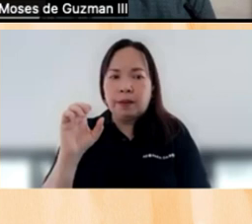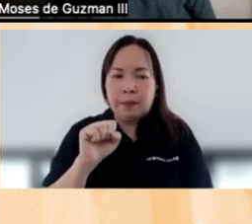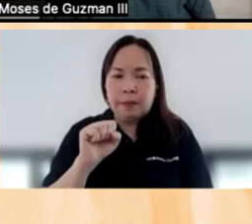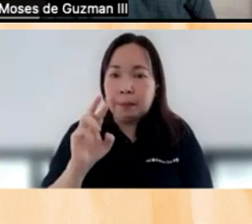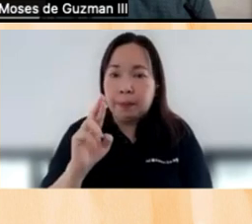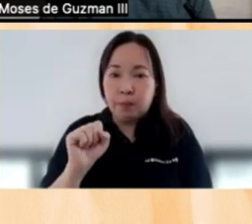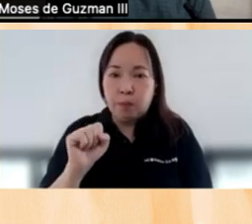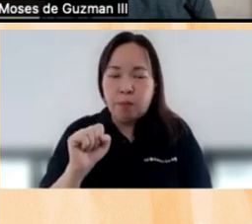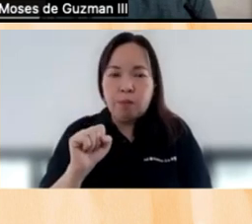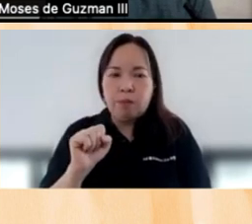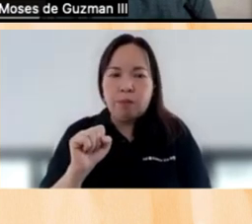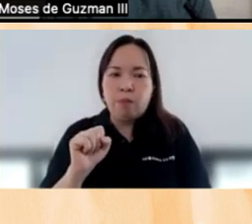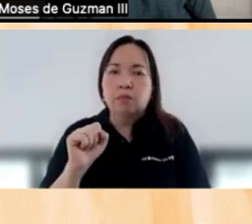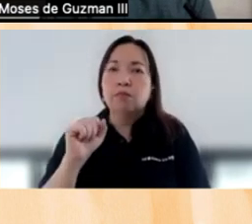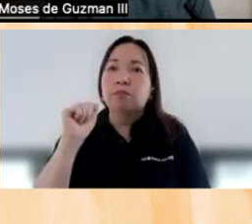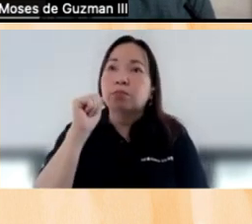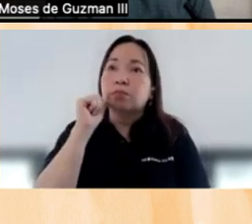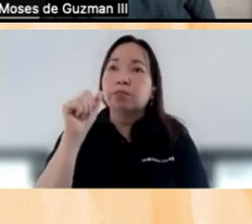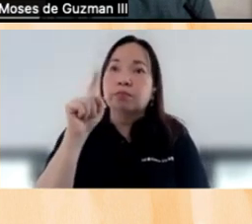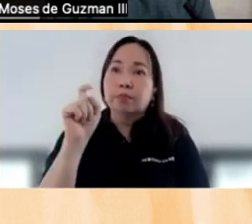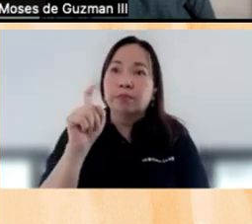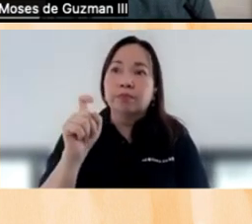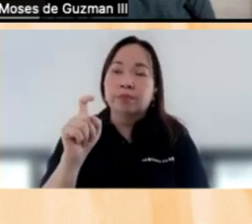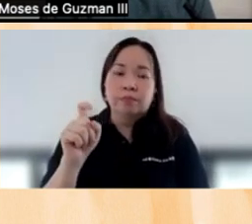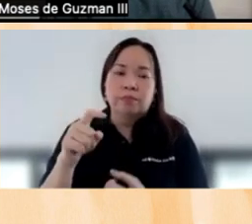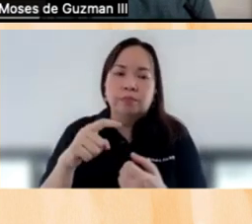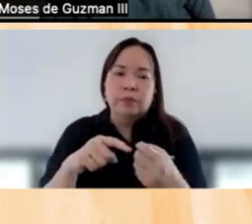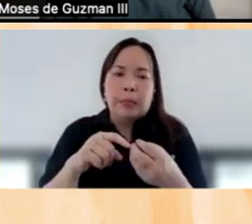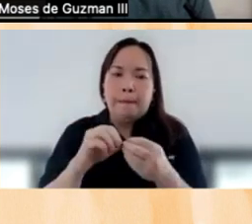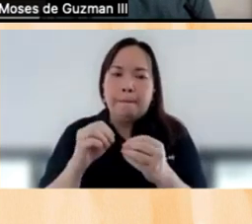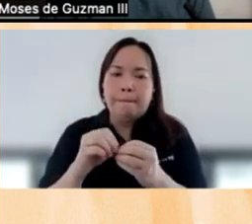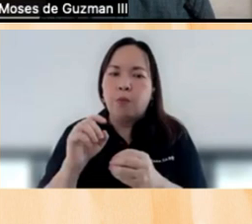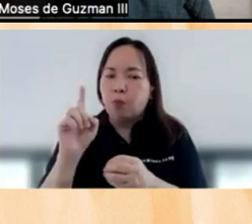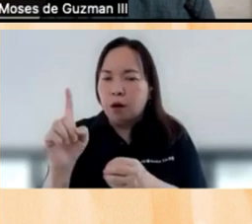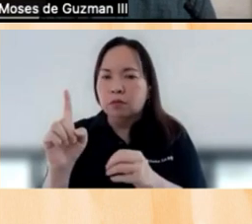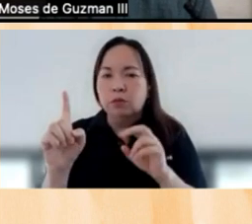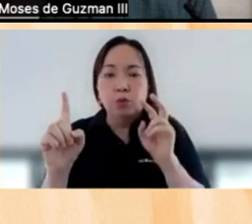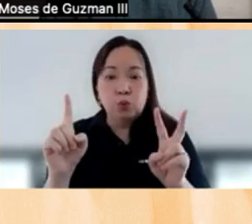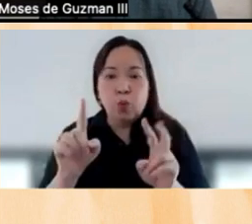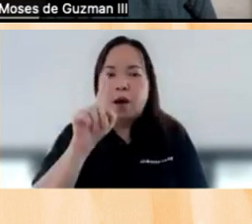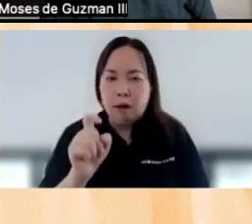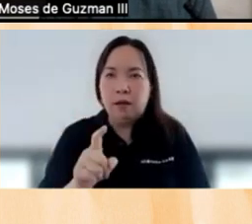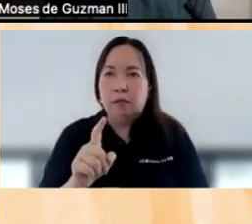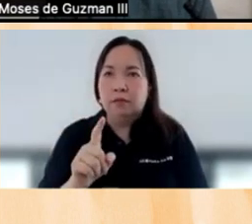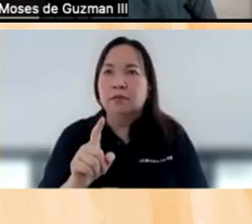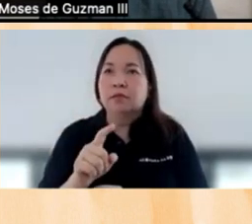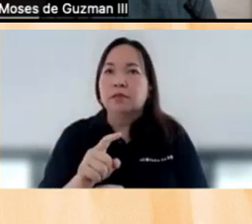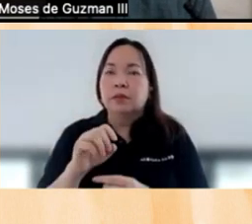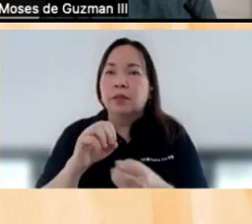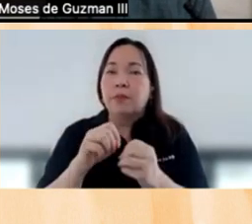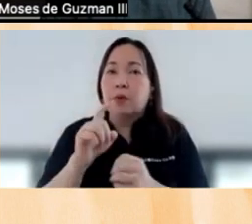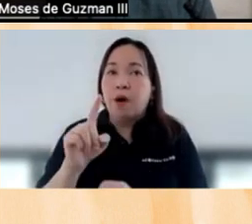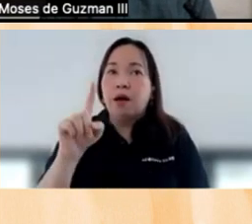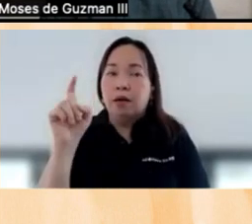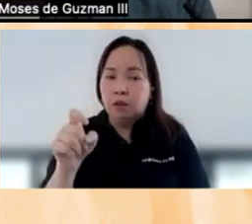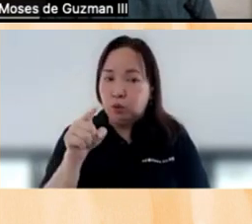2 asks, have you actually had any thoughts of killing yourself? If yes, to